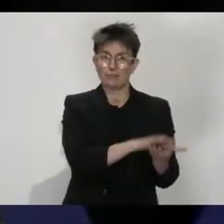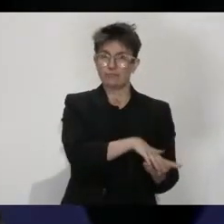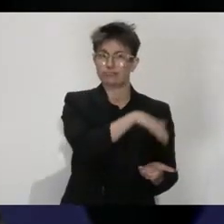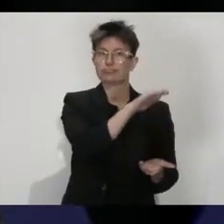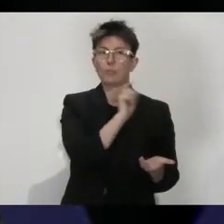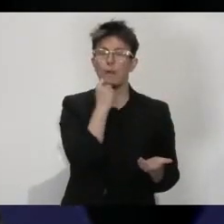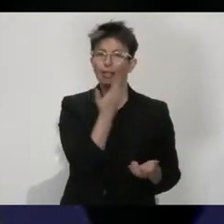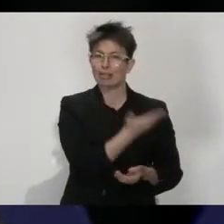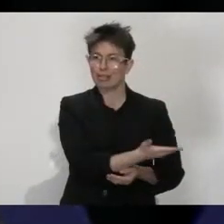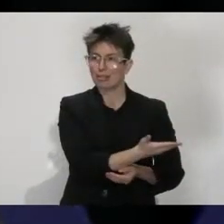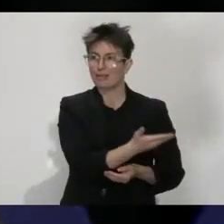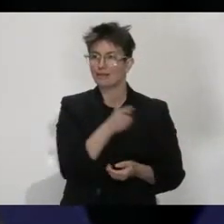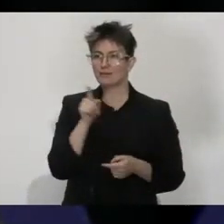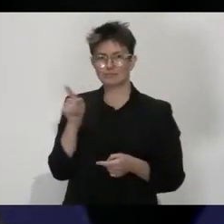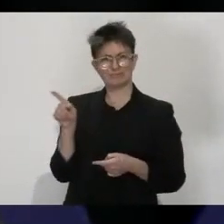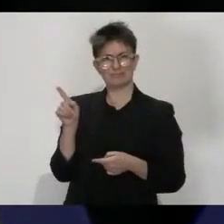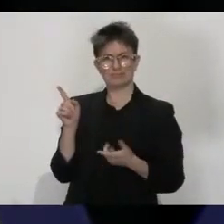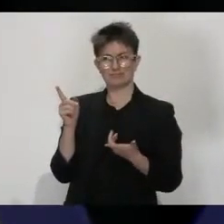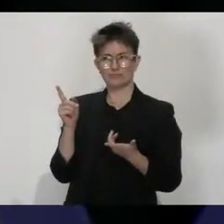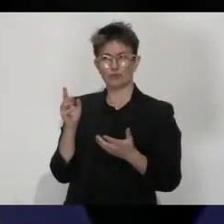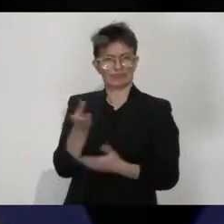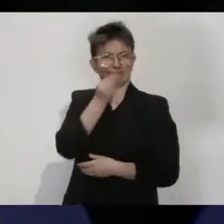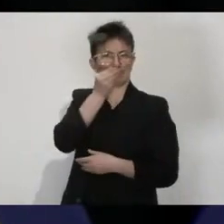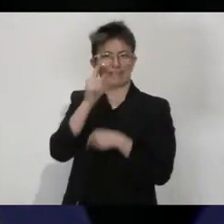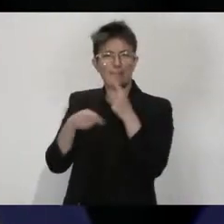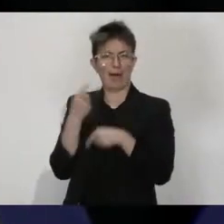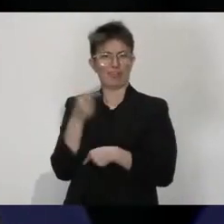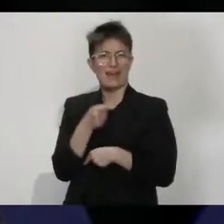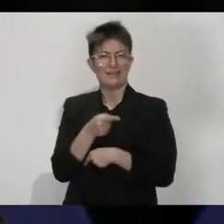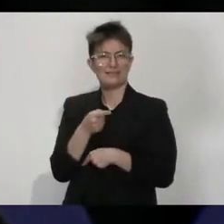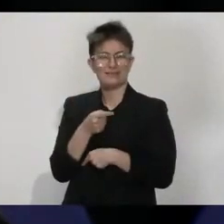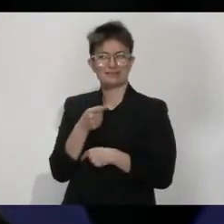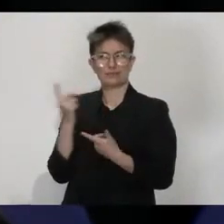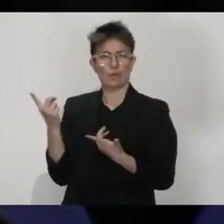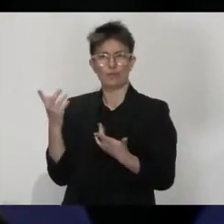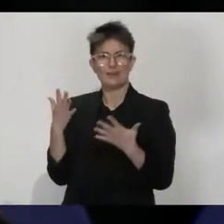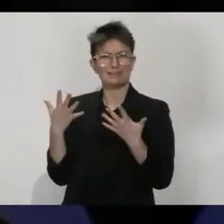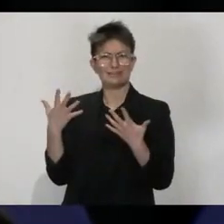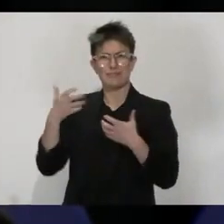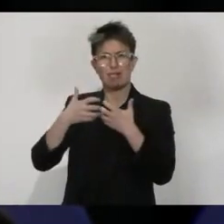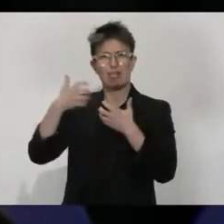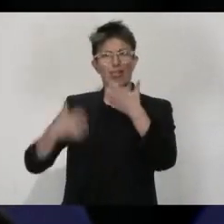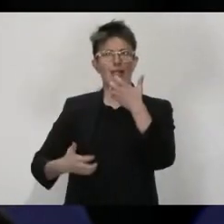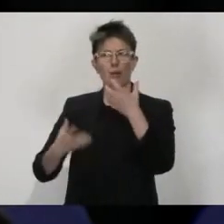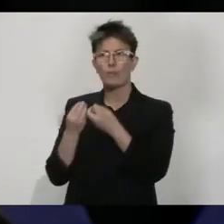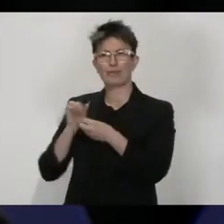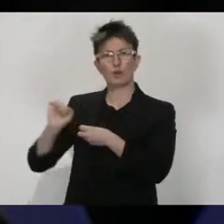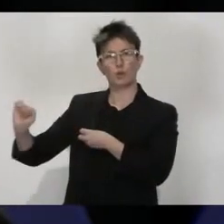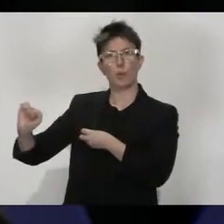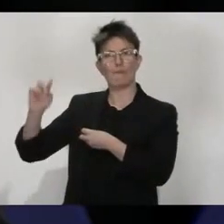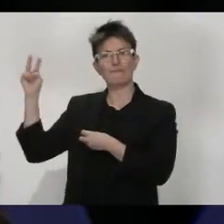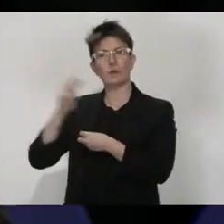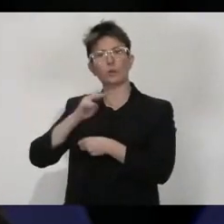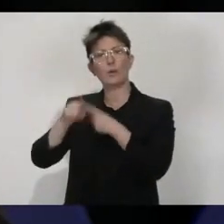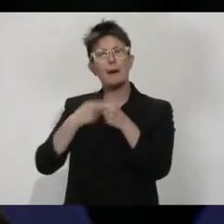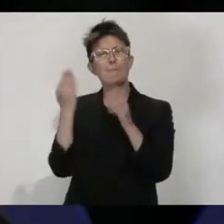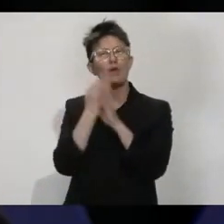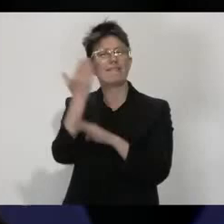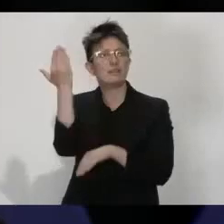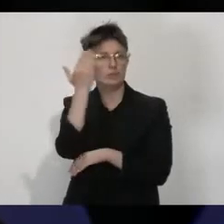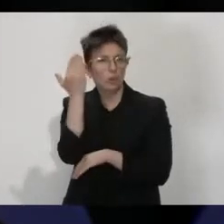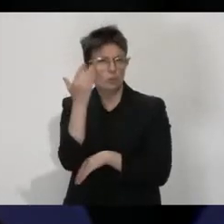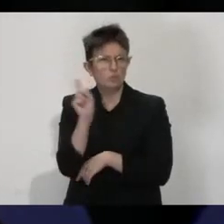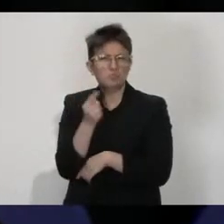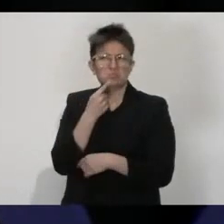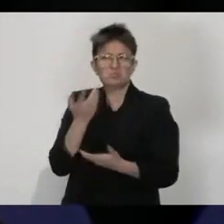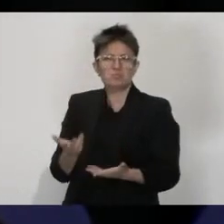doesn't square with your position on funding private schools? Well, actually, in terms of this government, as previous governments have